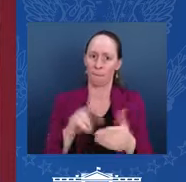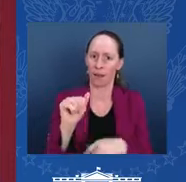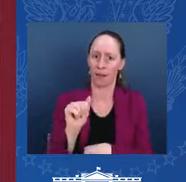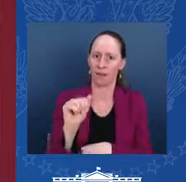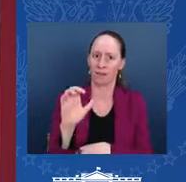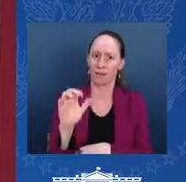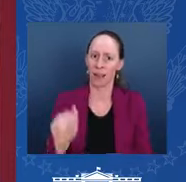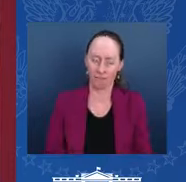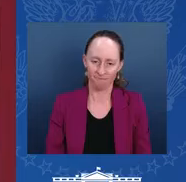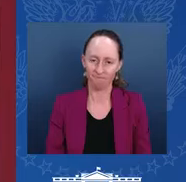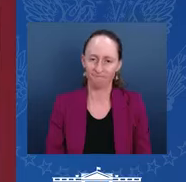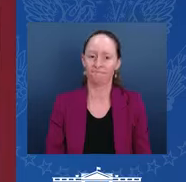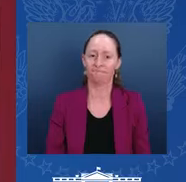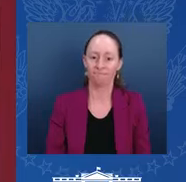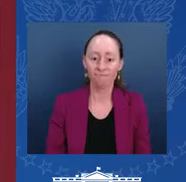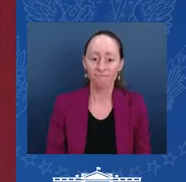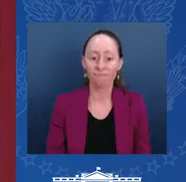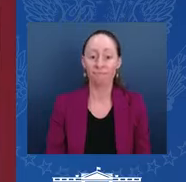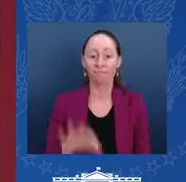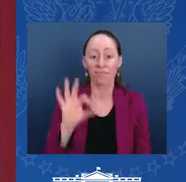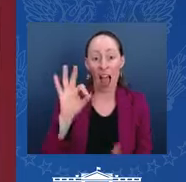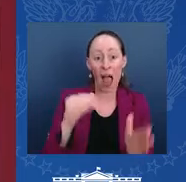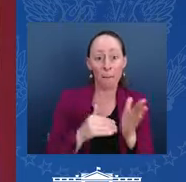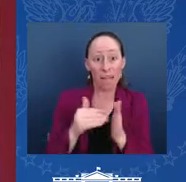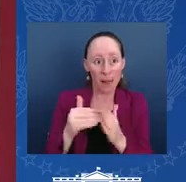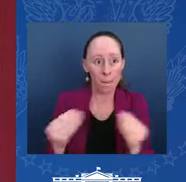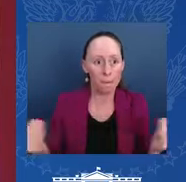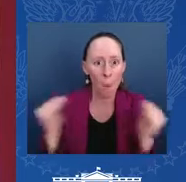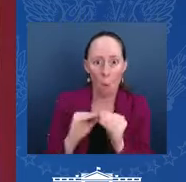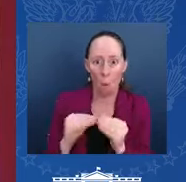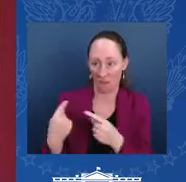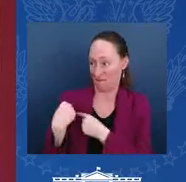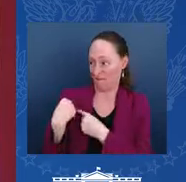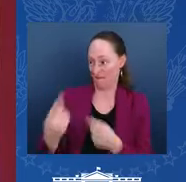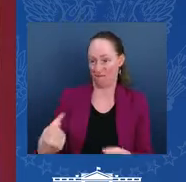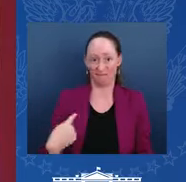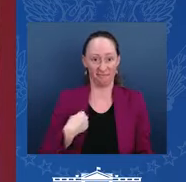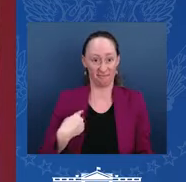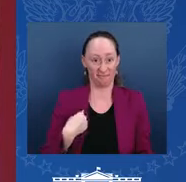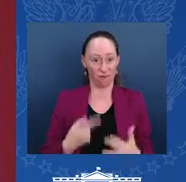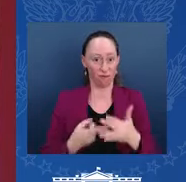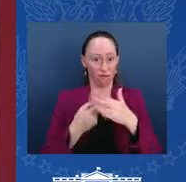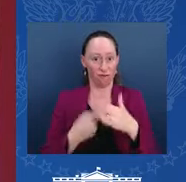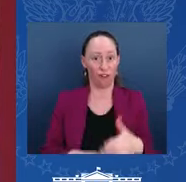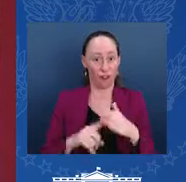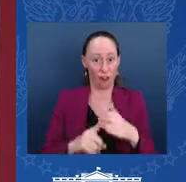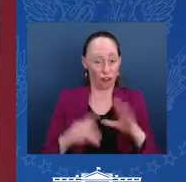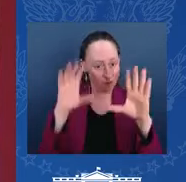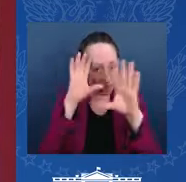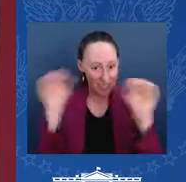individuals, since I've been in office, that are now covered by the Affordable Care Act. More Americans.